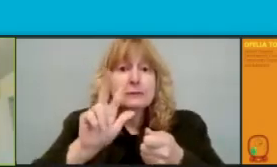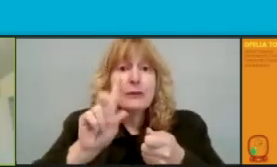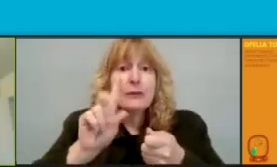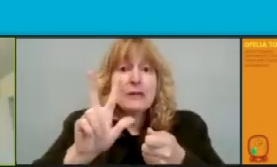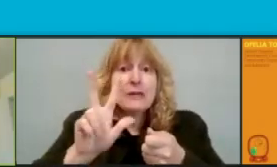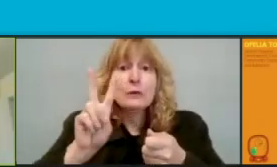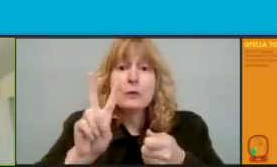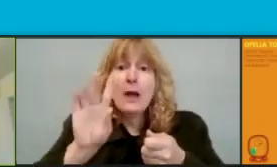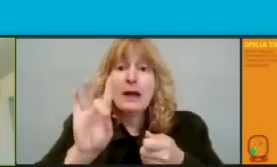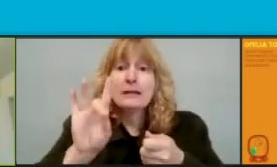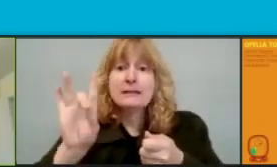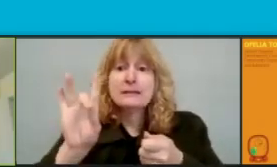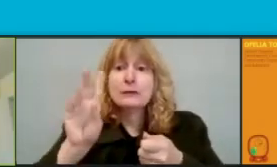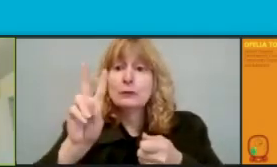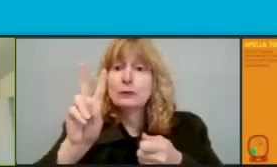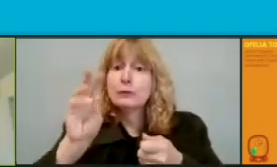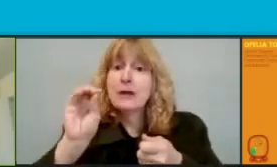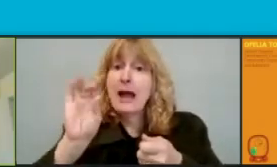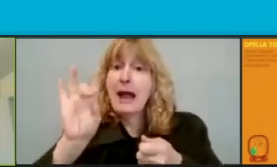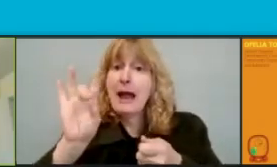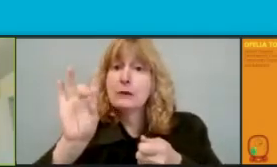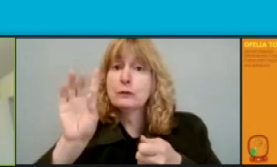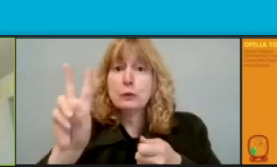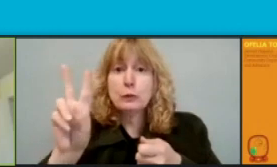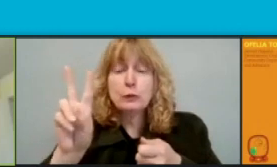313-288-2082. Again, that number is